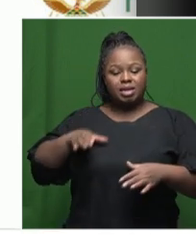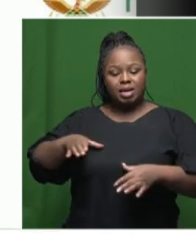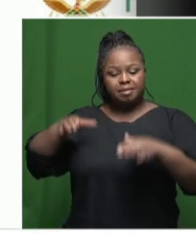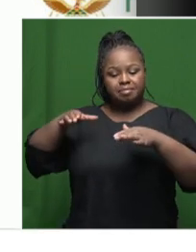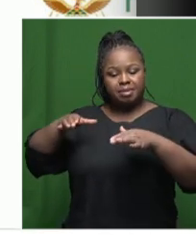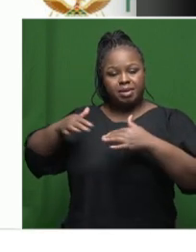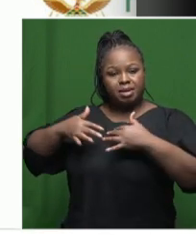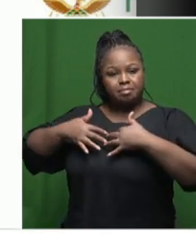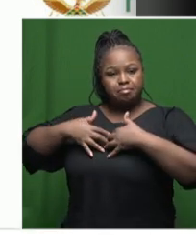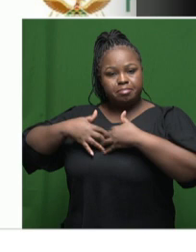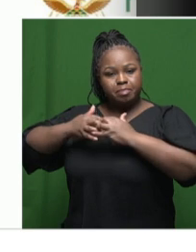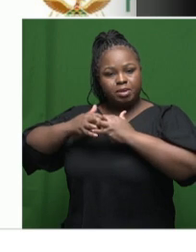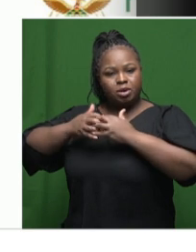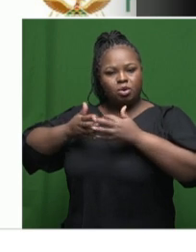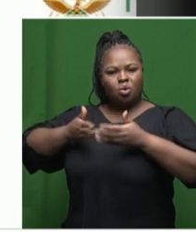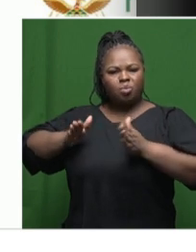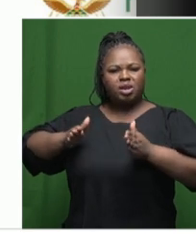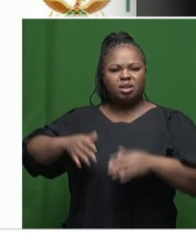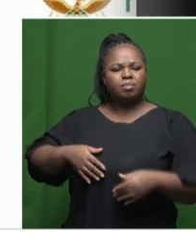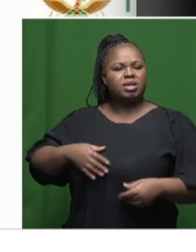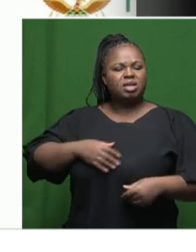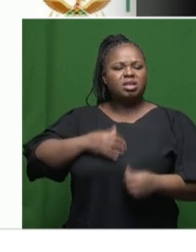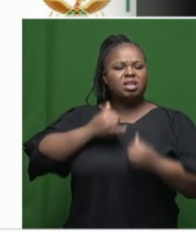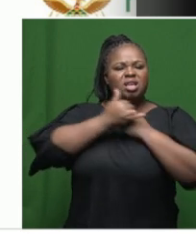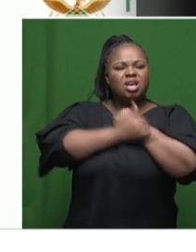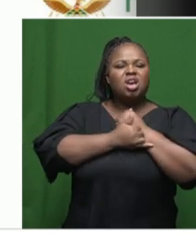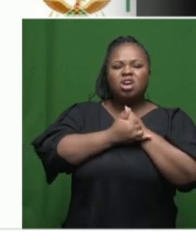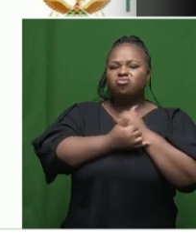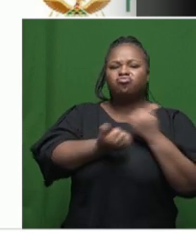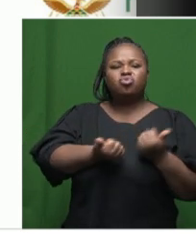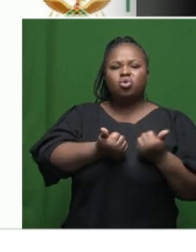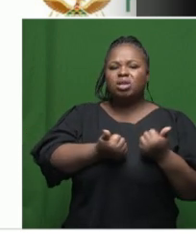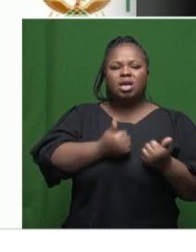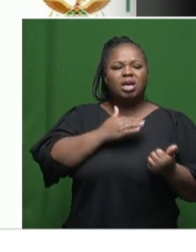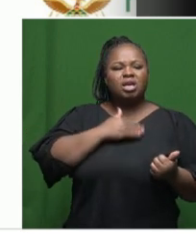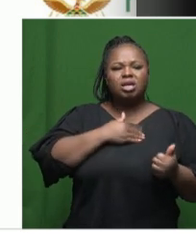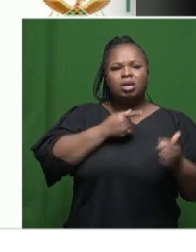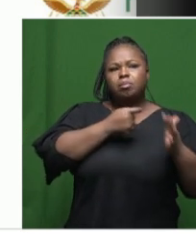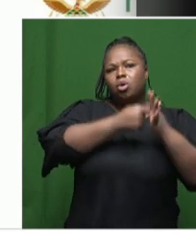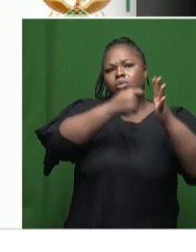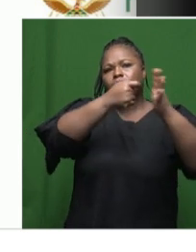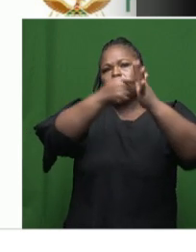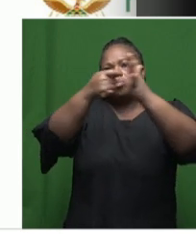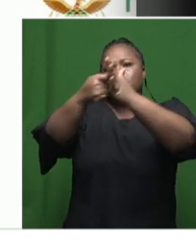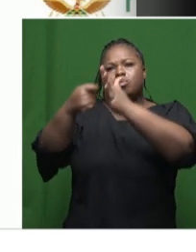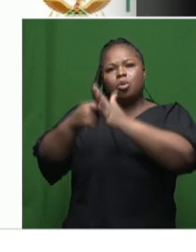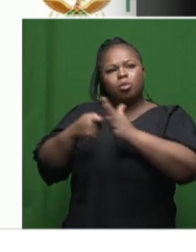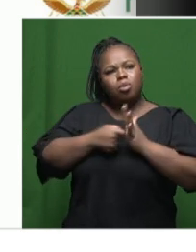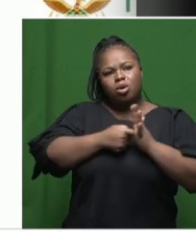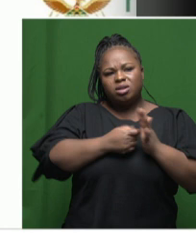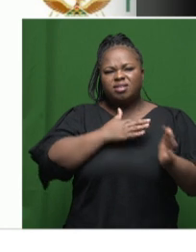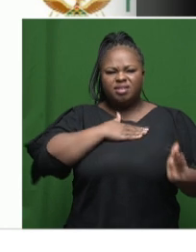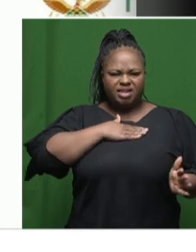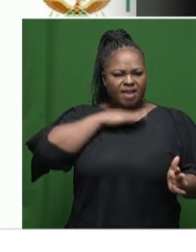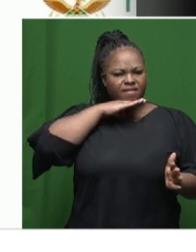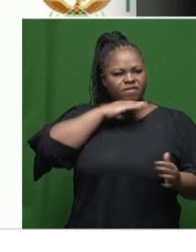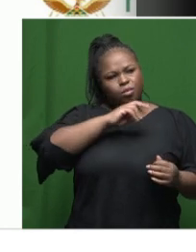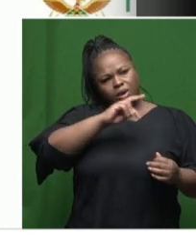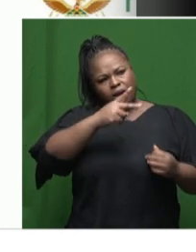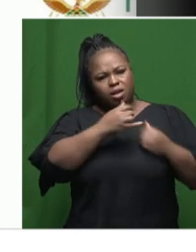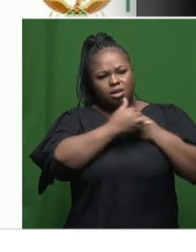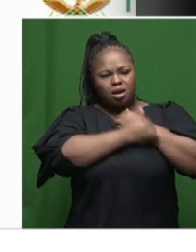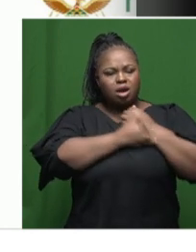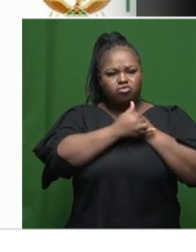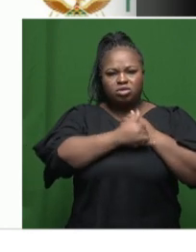officially opened, the country has already secured enough vaccines from other countries and also